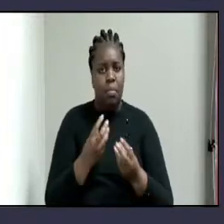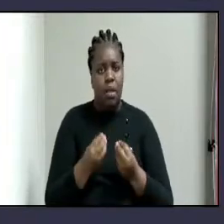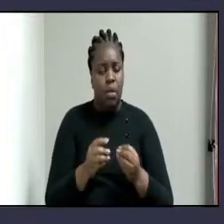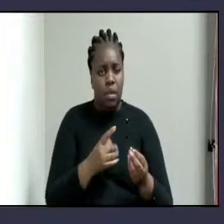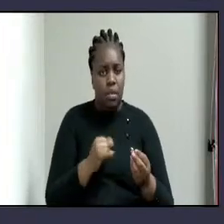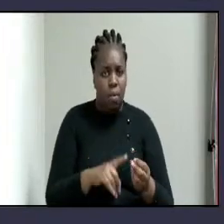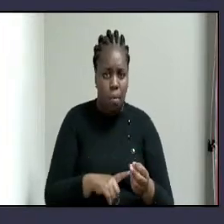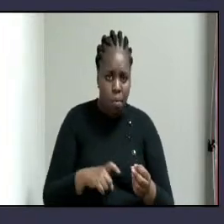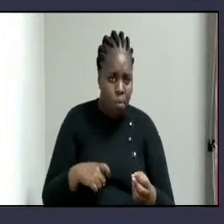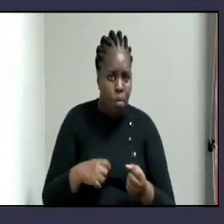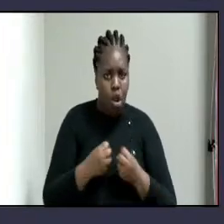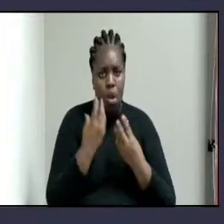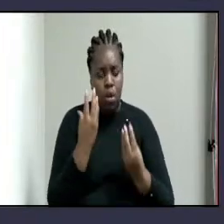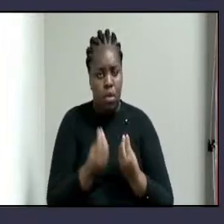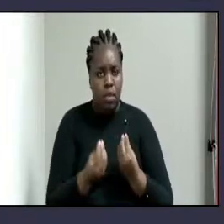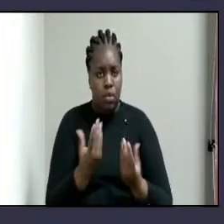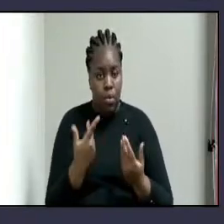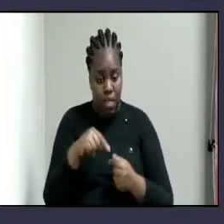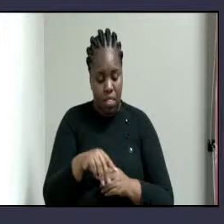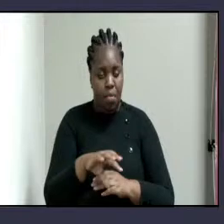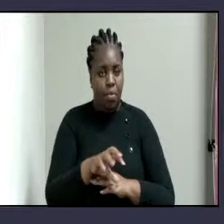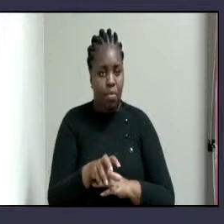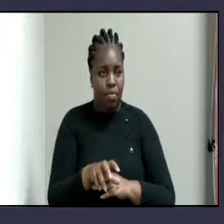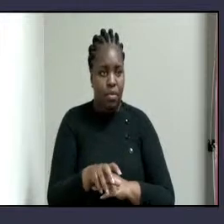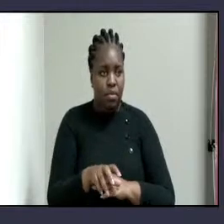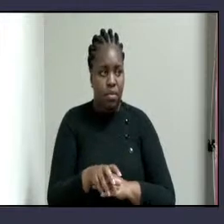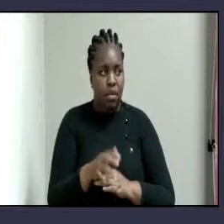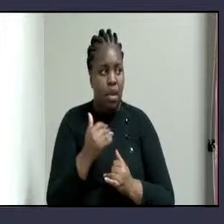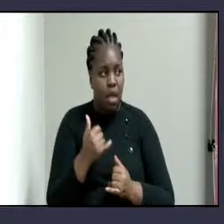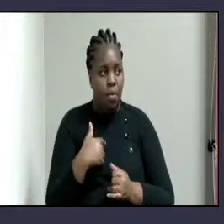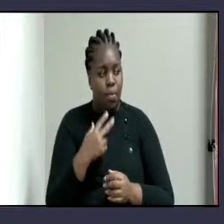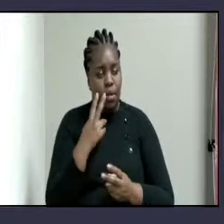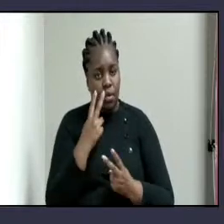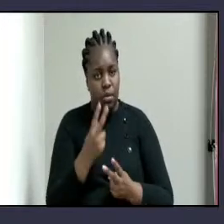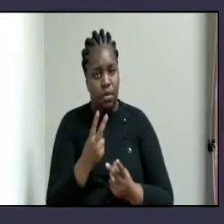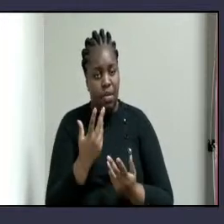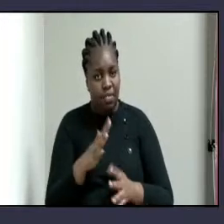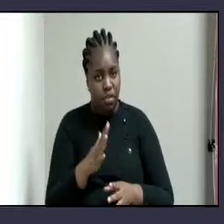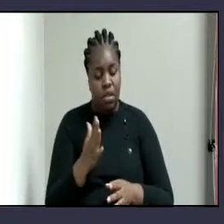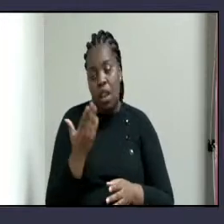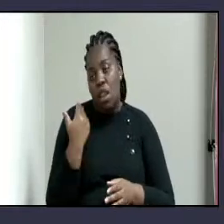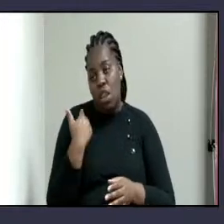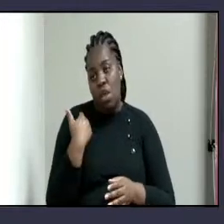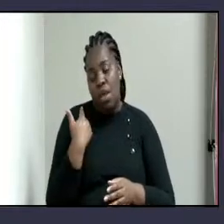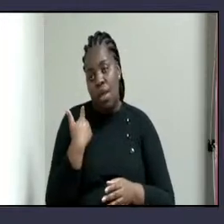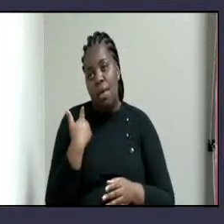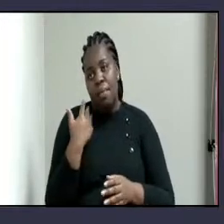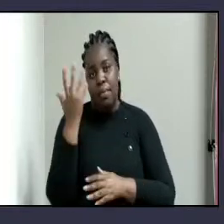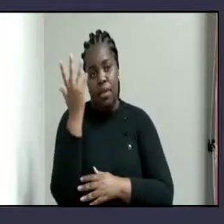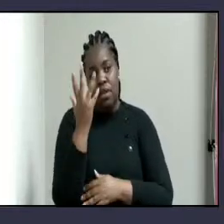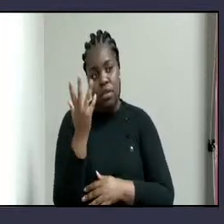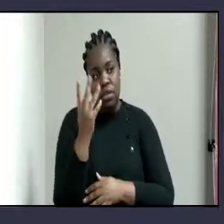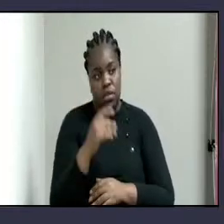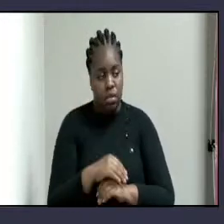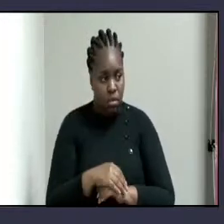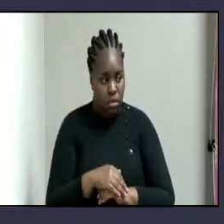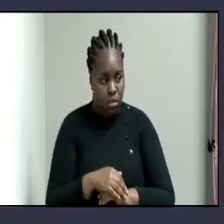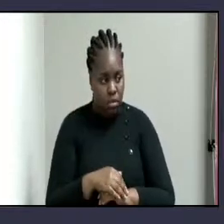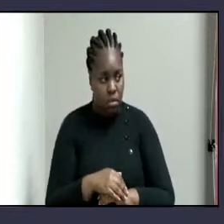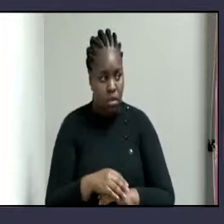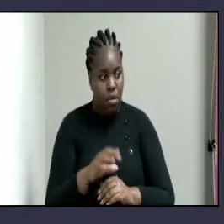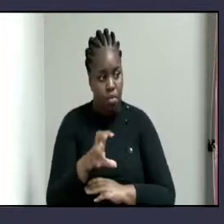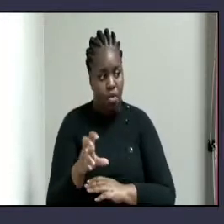faced by quite a lot of children, especially in the province. Now, we saw from the previous presentation that currently